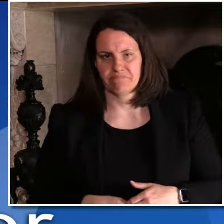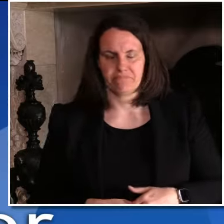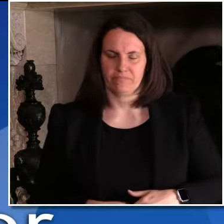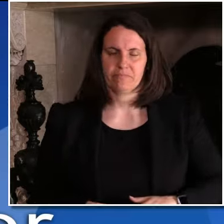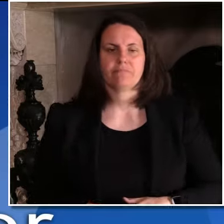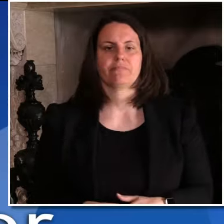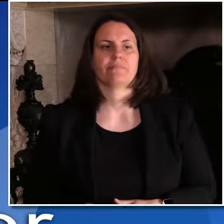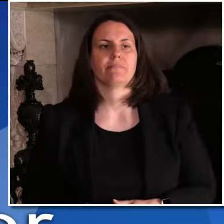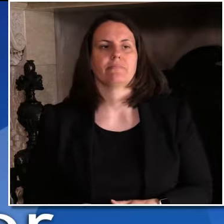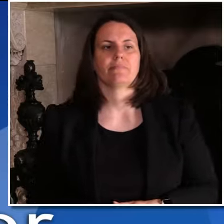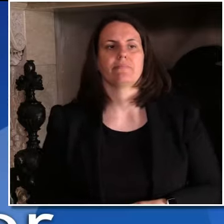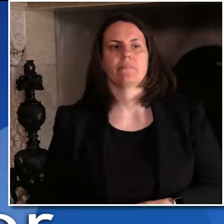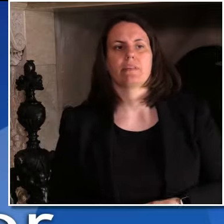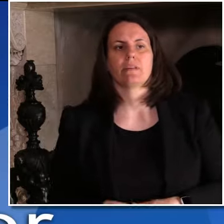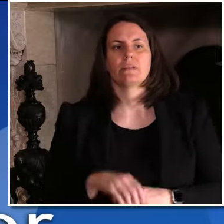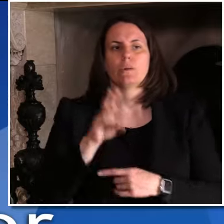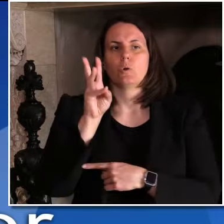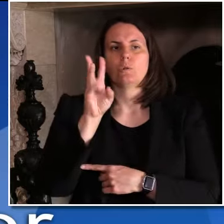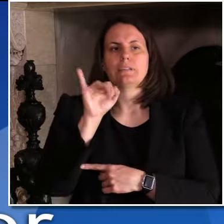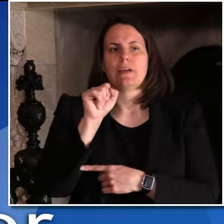Brem?